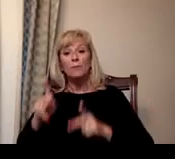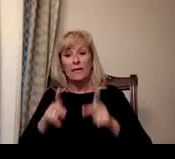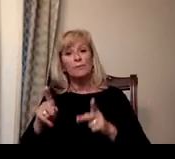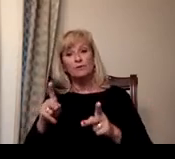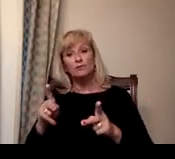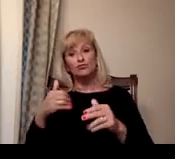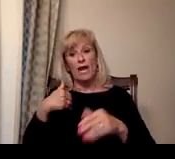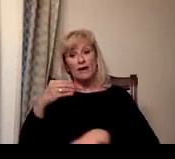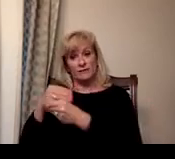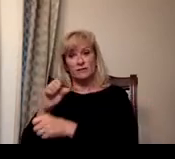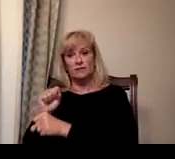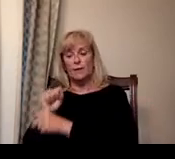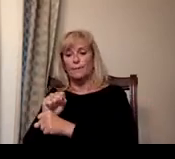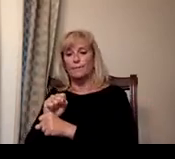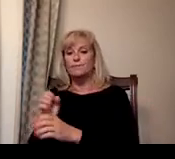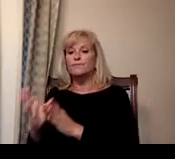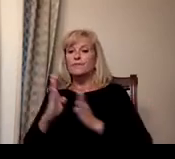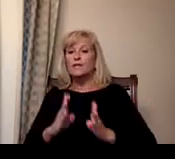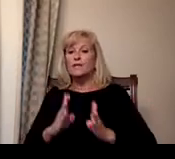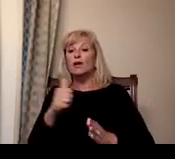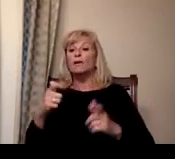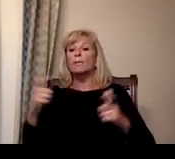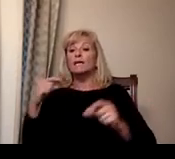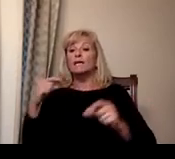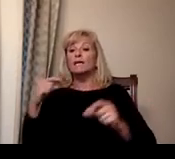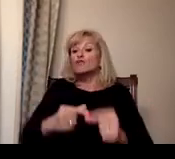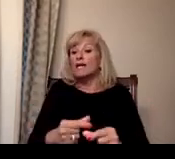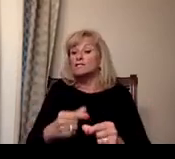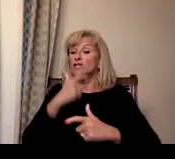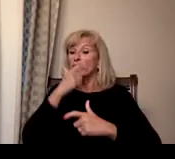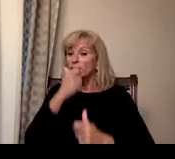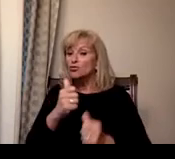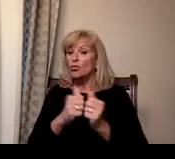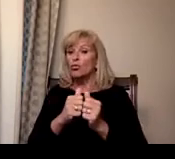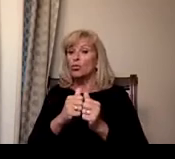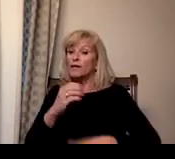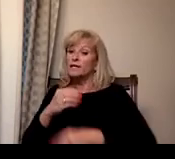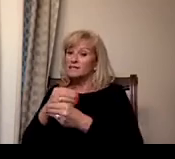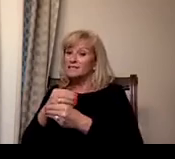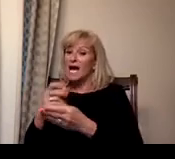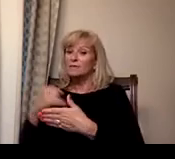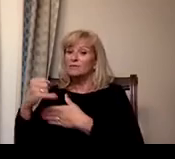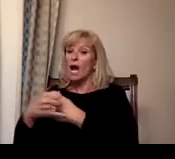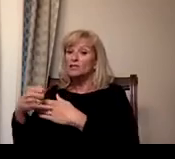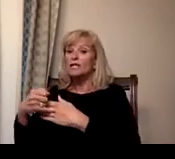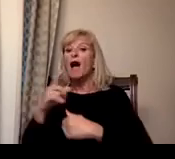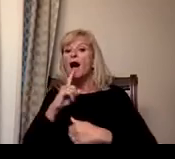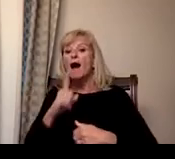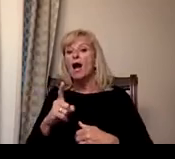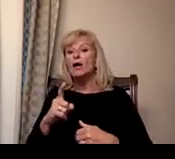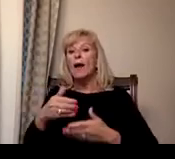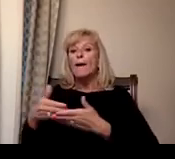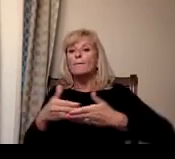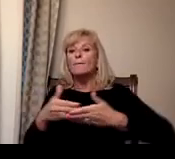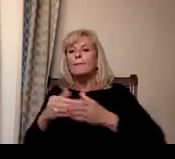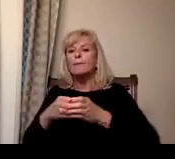this. Our other huge generation that is interested in these side projects are baby boomers. So